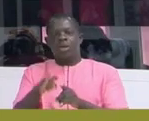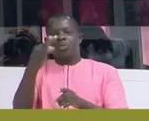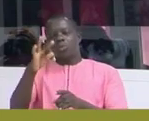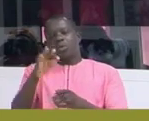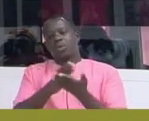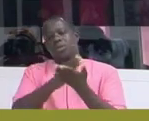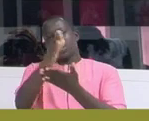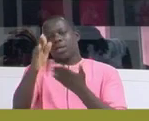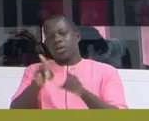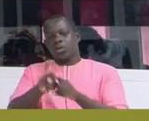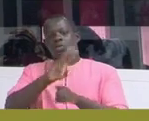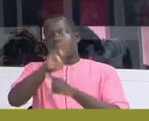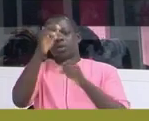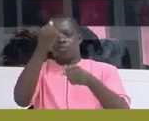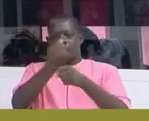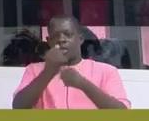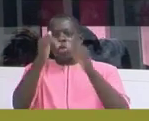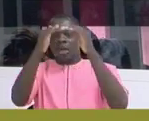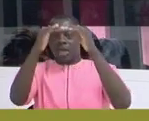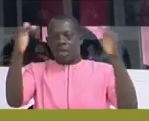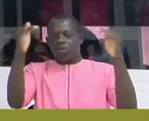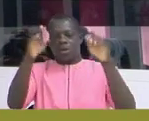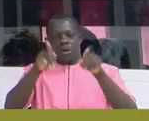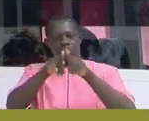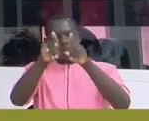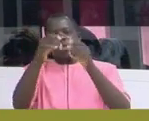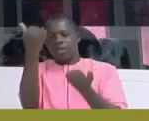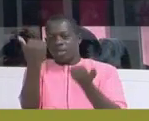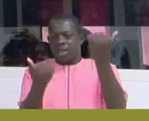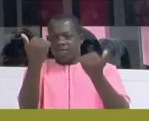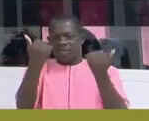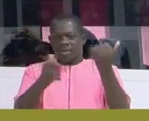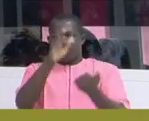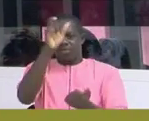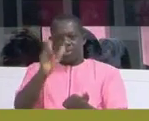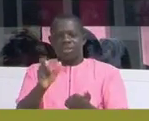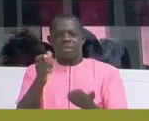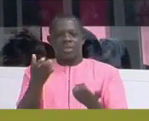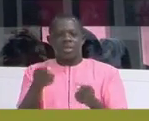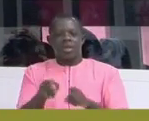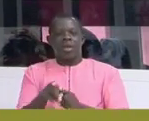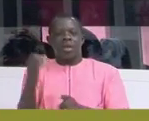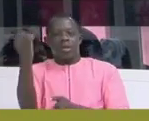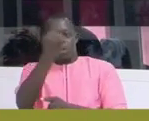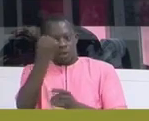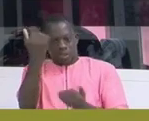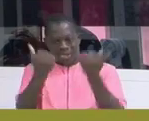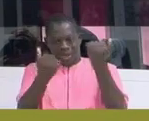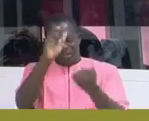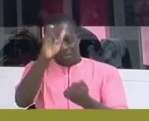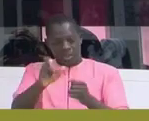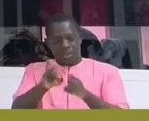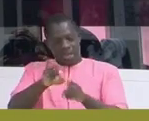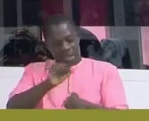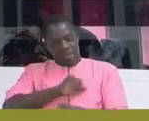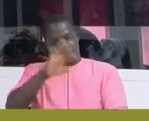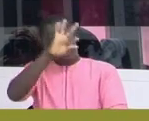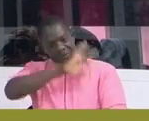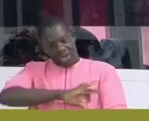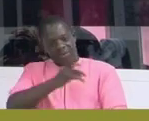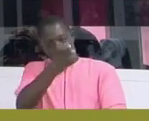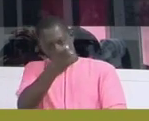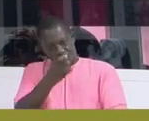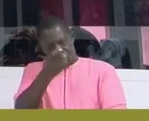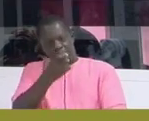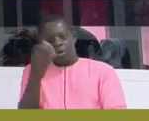trials if we had shared that money we will not will not share evenly with the drivers because